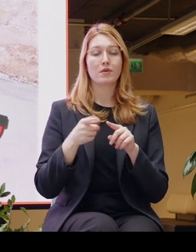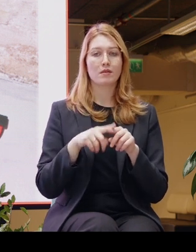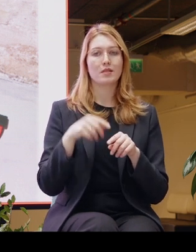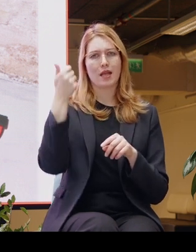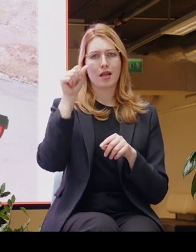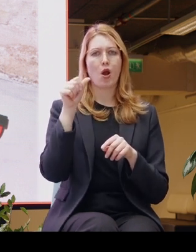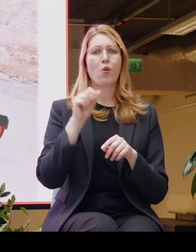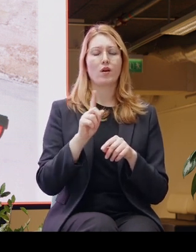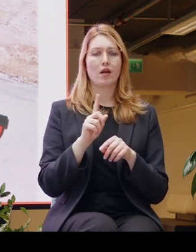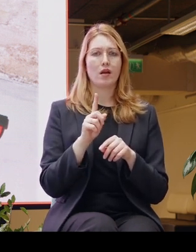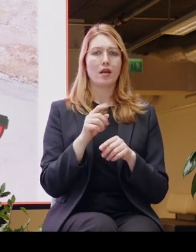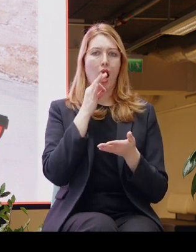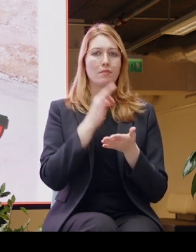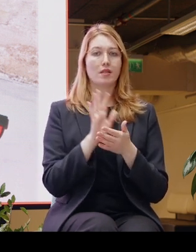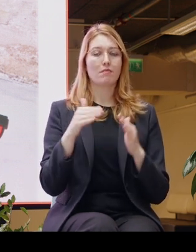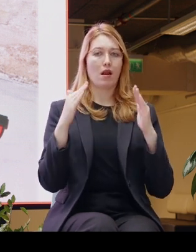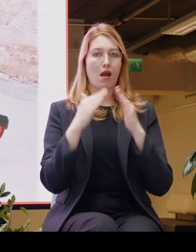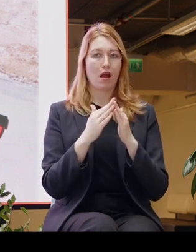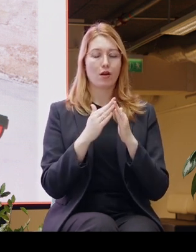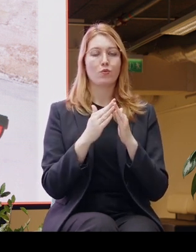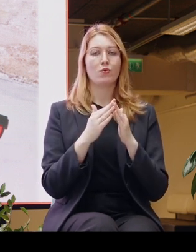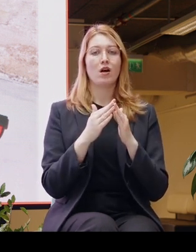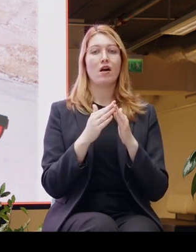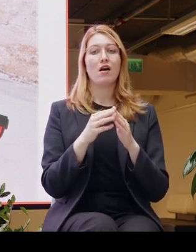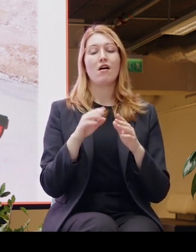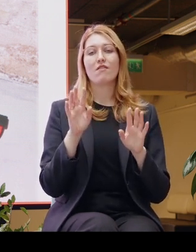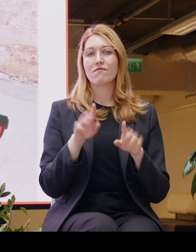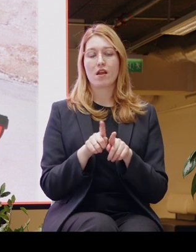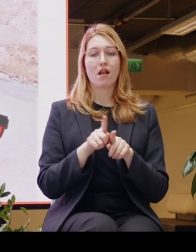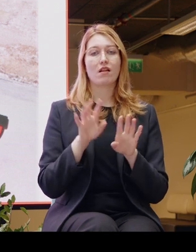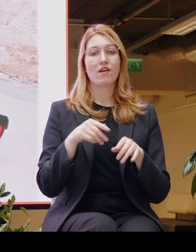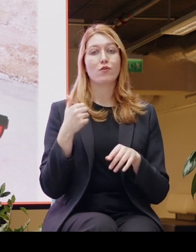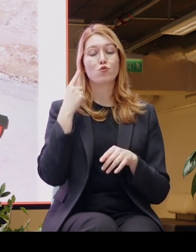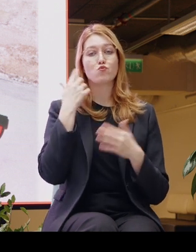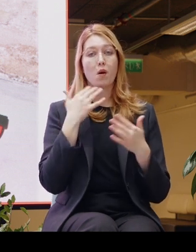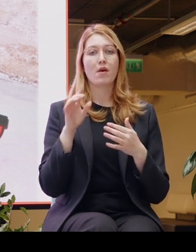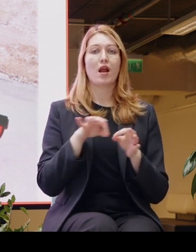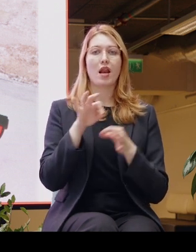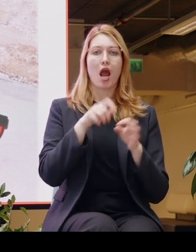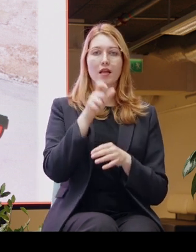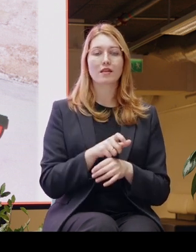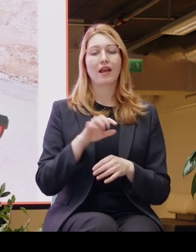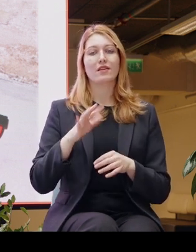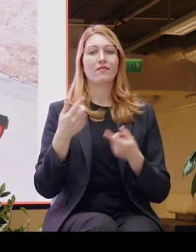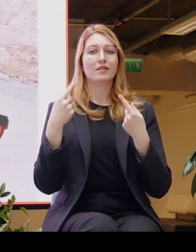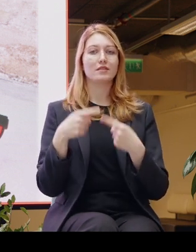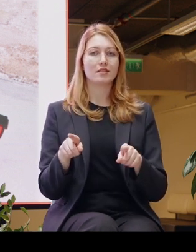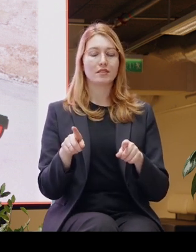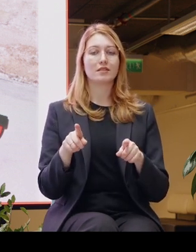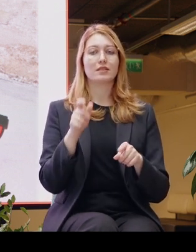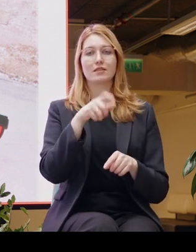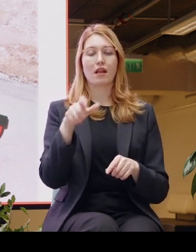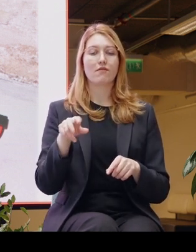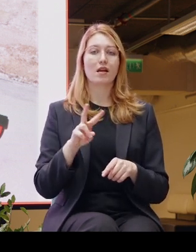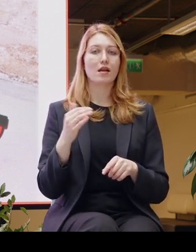owner is responsible of the building. Like even when they think that they had architects or other people